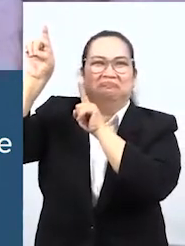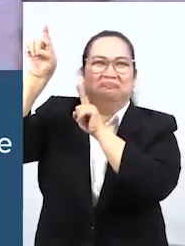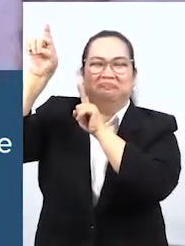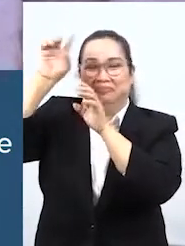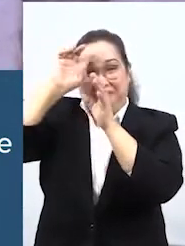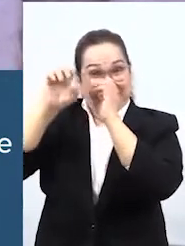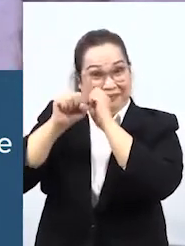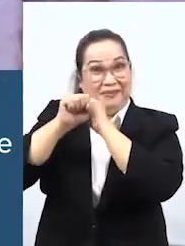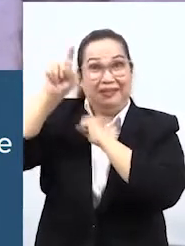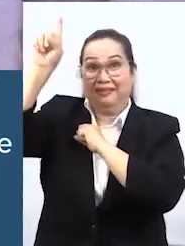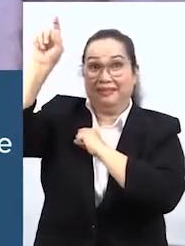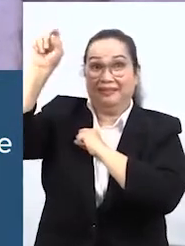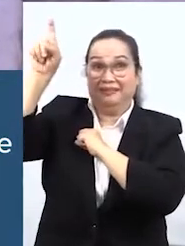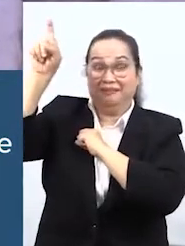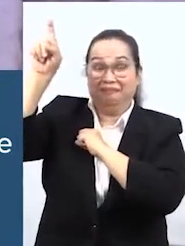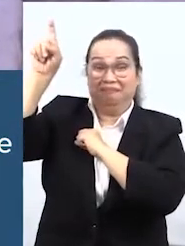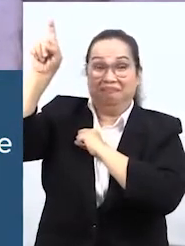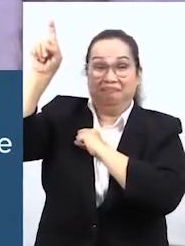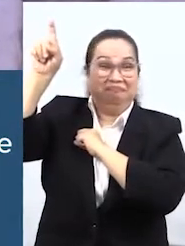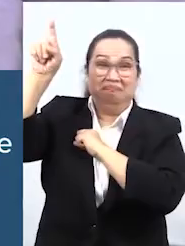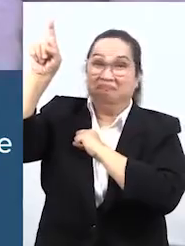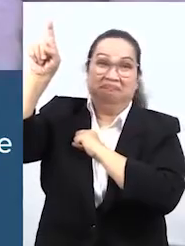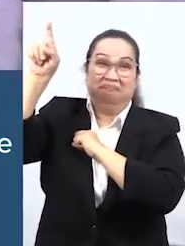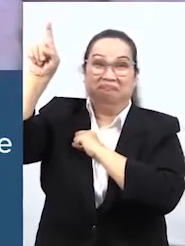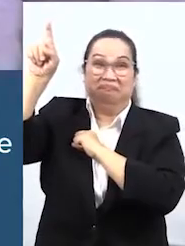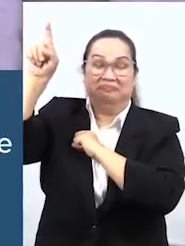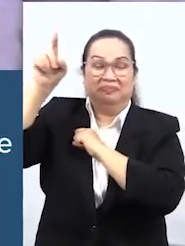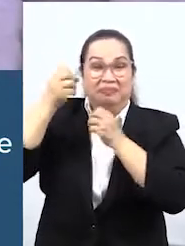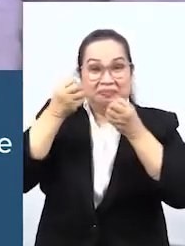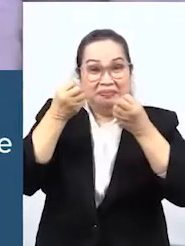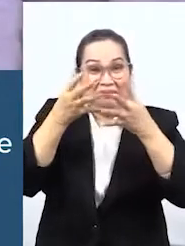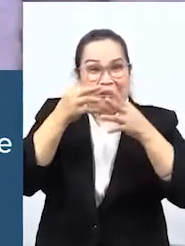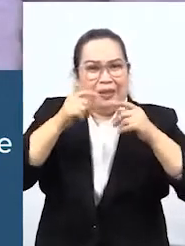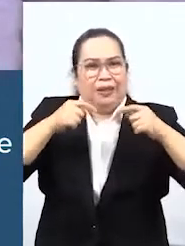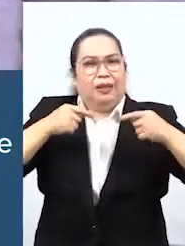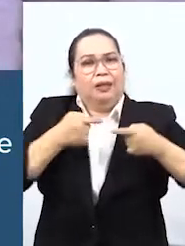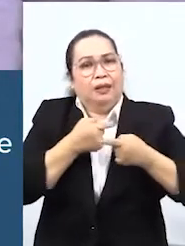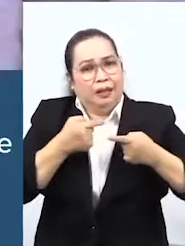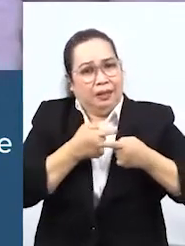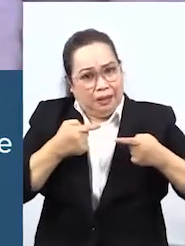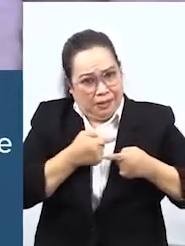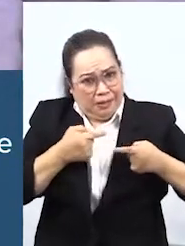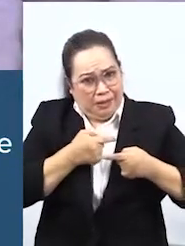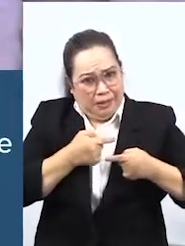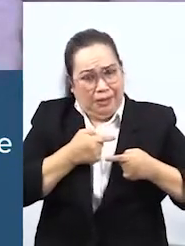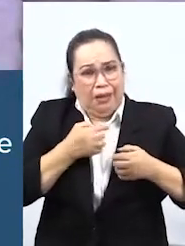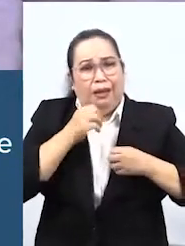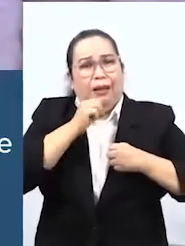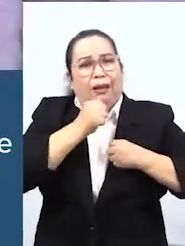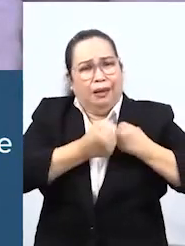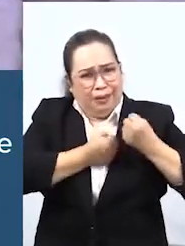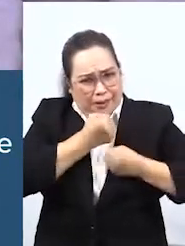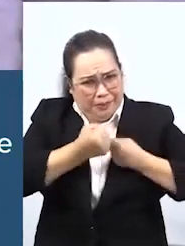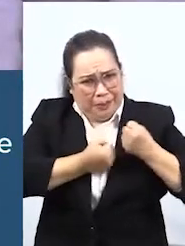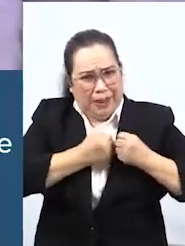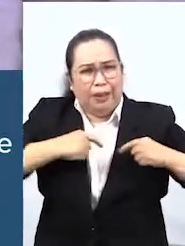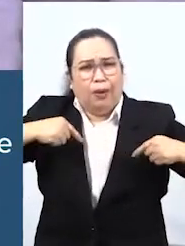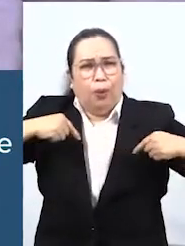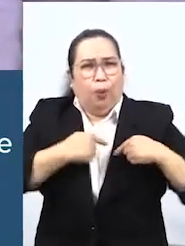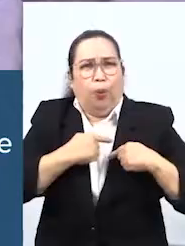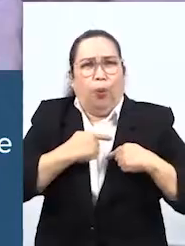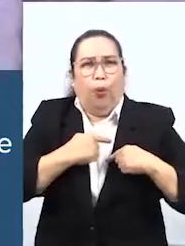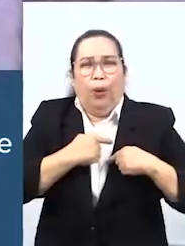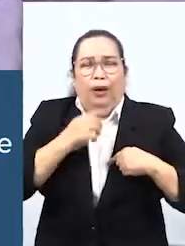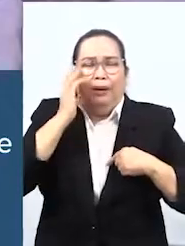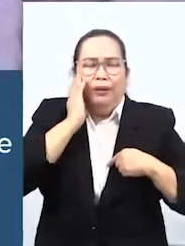trust God especially when you had a lot of painful traumatic experiences in the